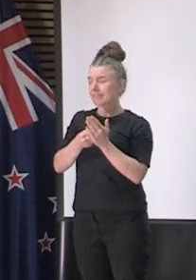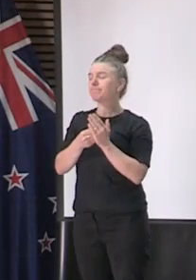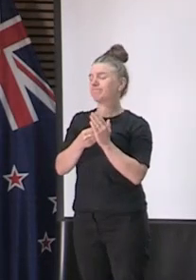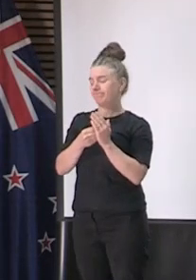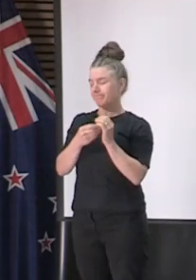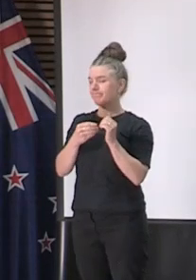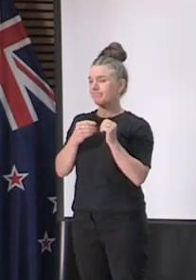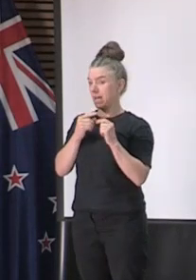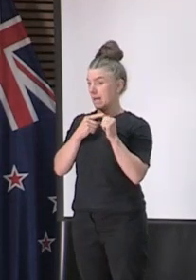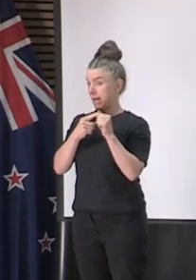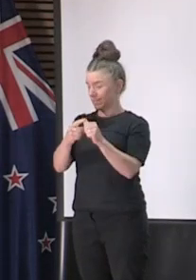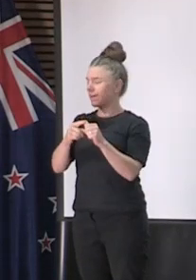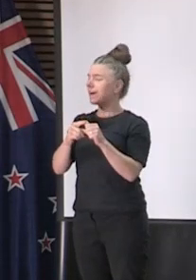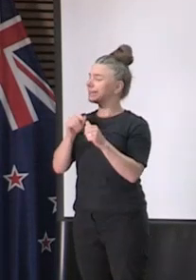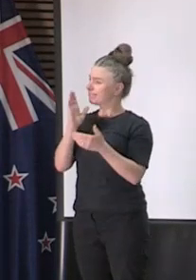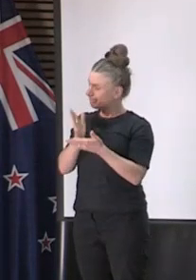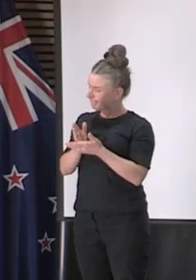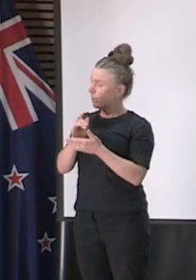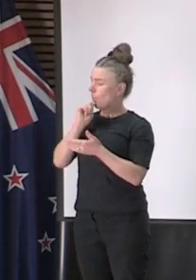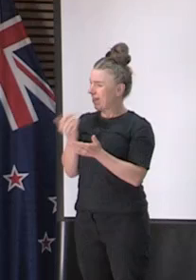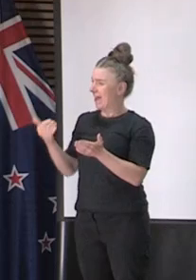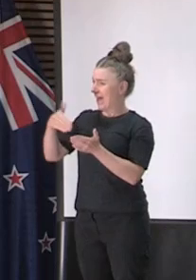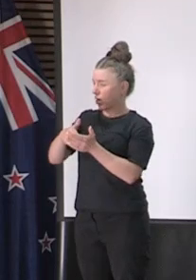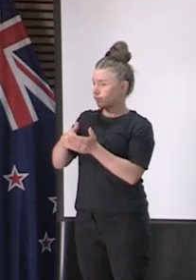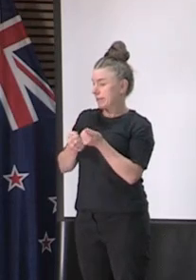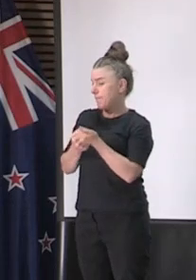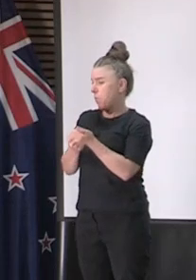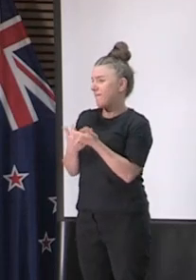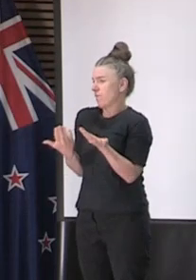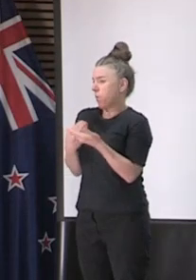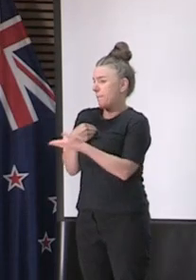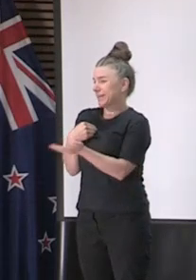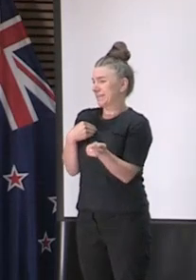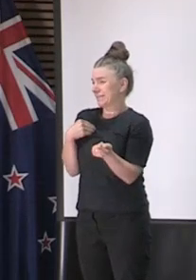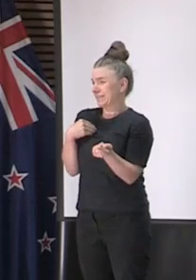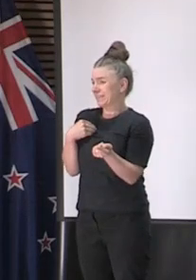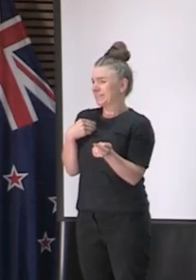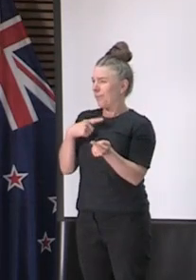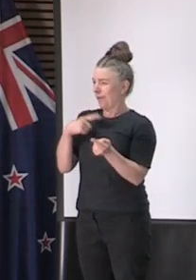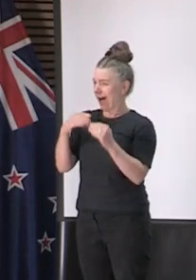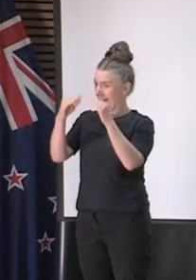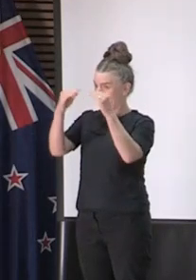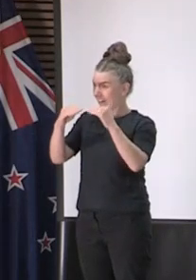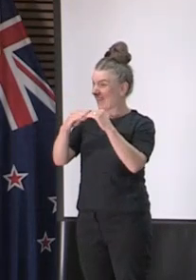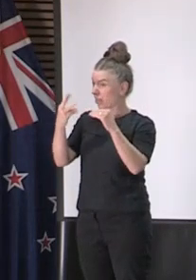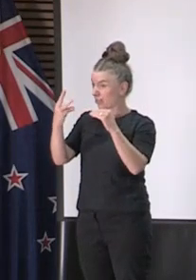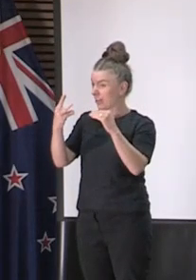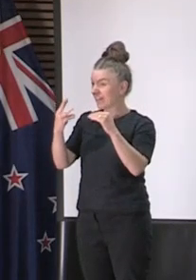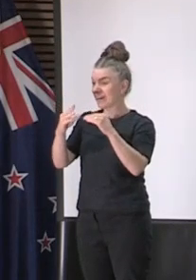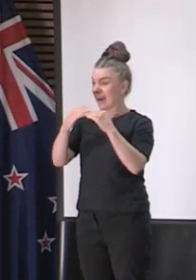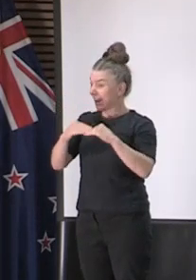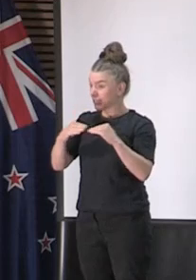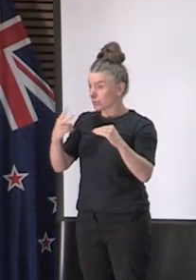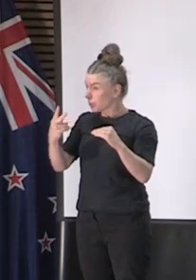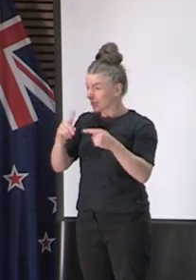support for business, particularly affected by the ongoing alert framework, and who are struggling